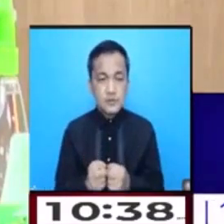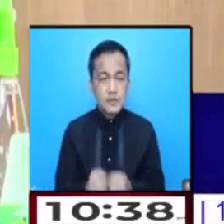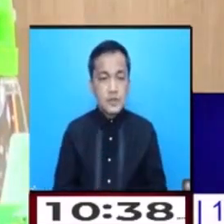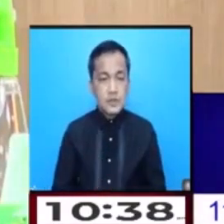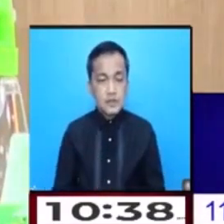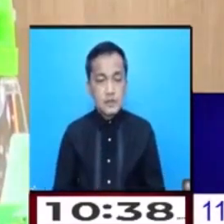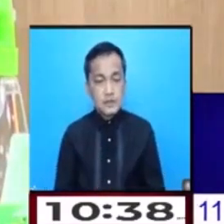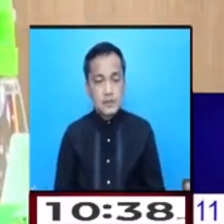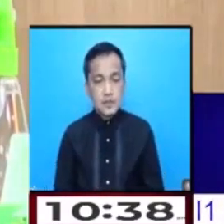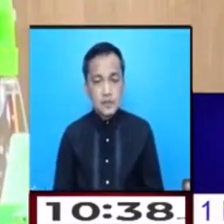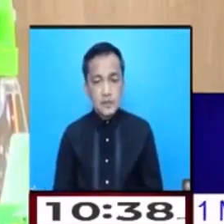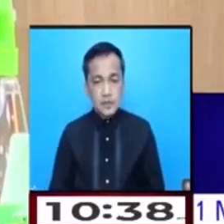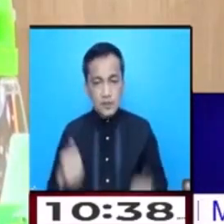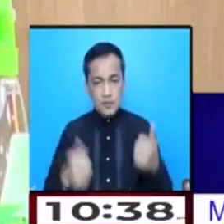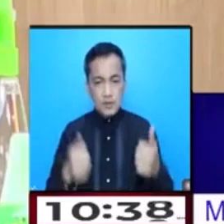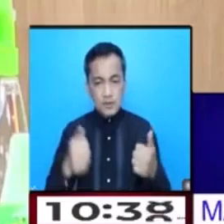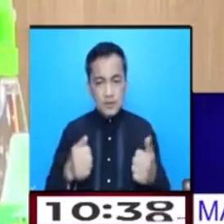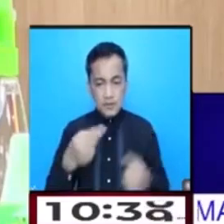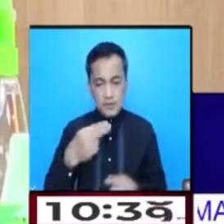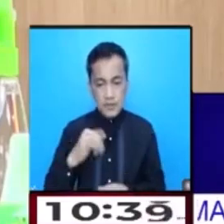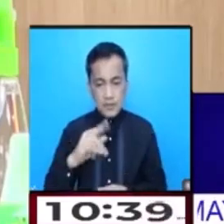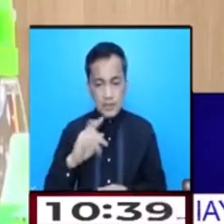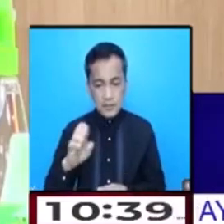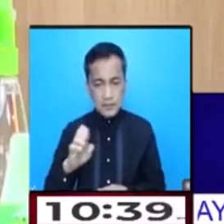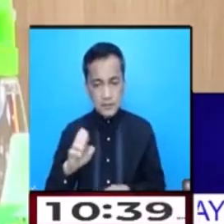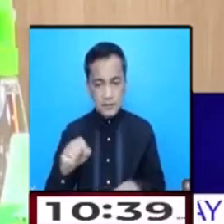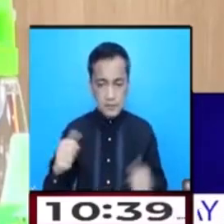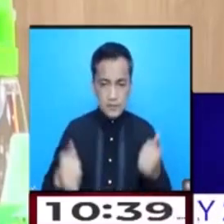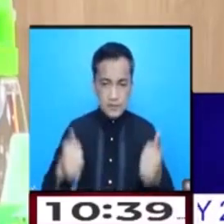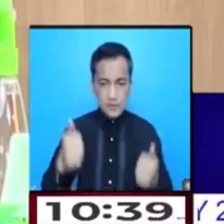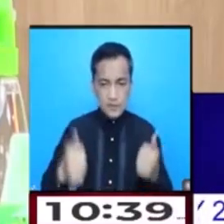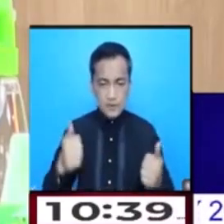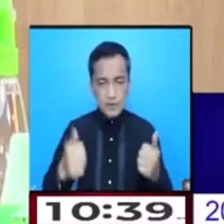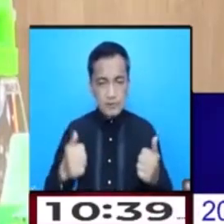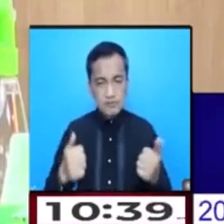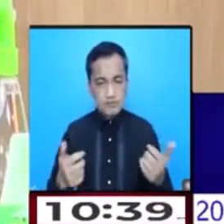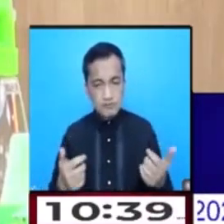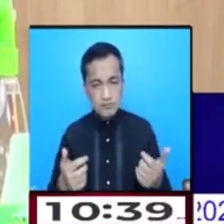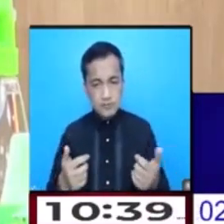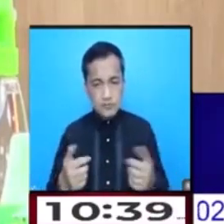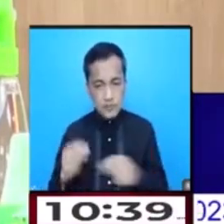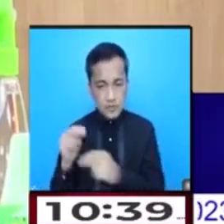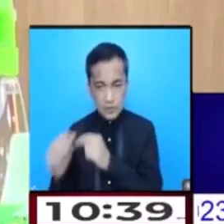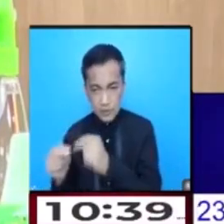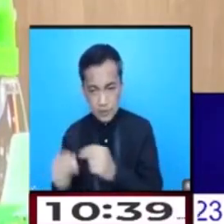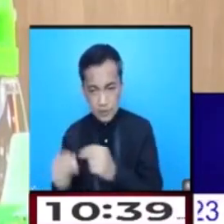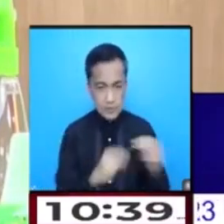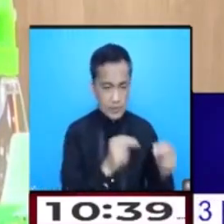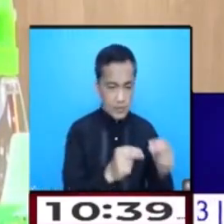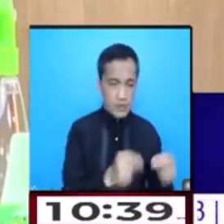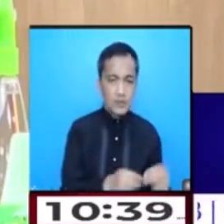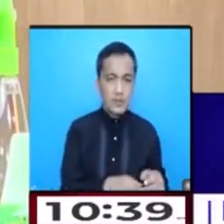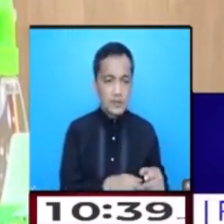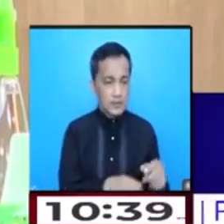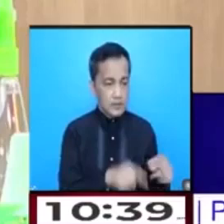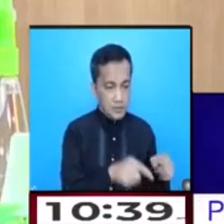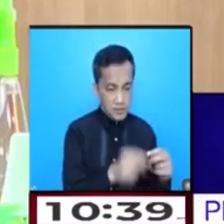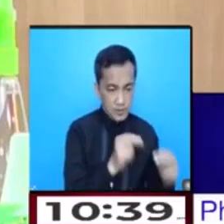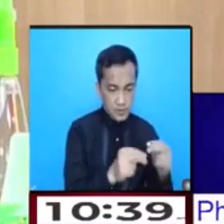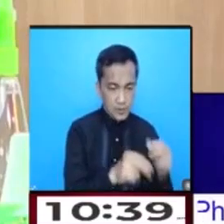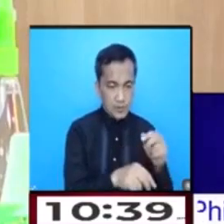wage hikes is a kind of a negotiation between workers and employers.